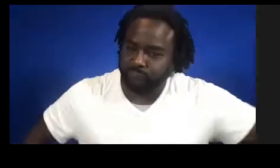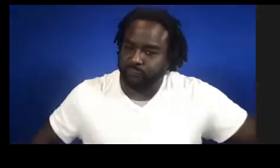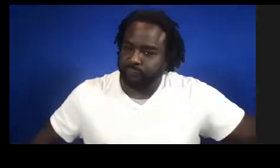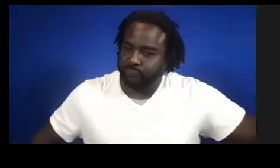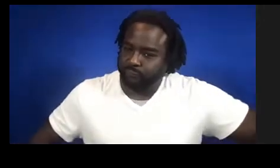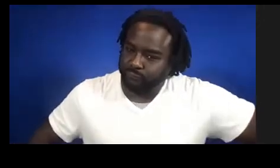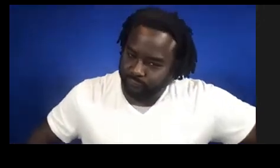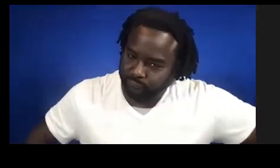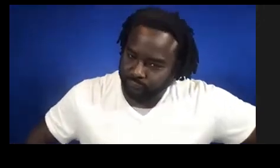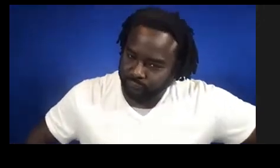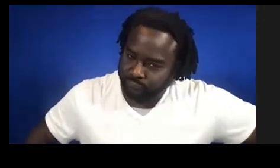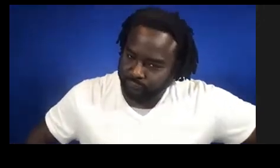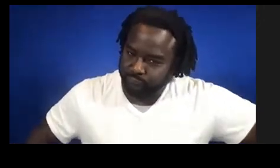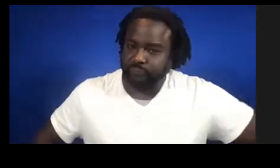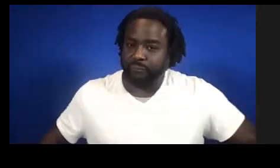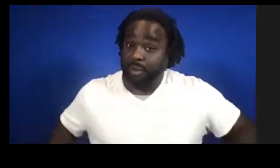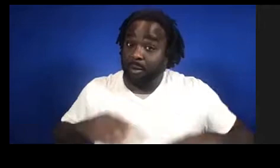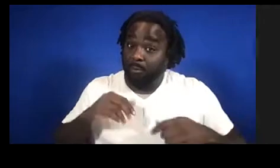make sense.